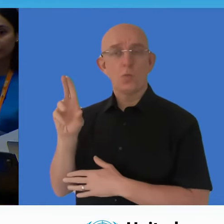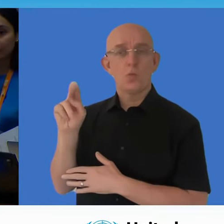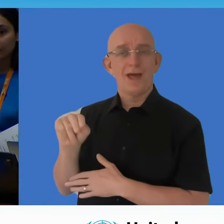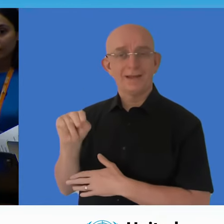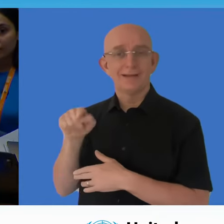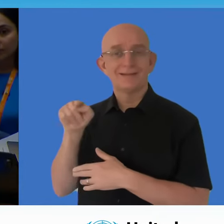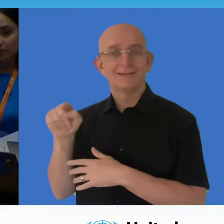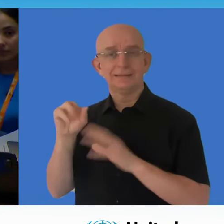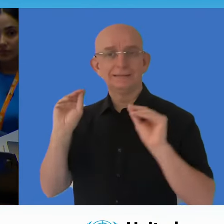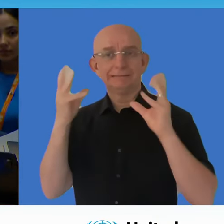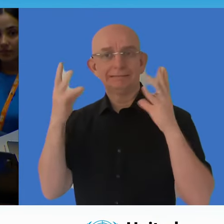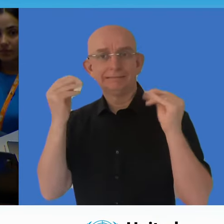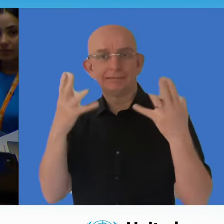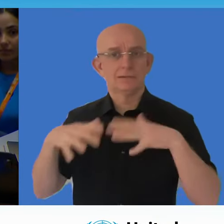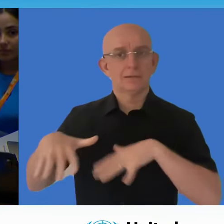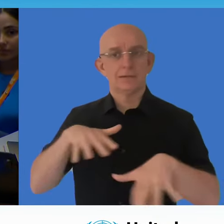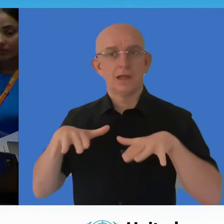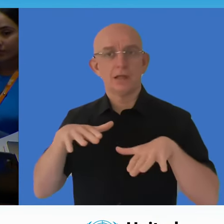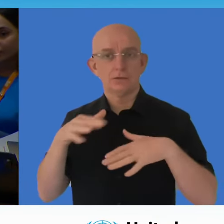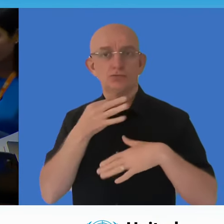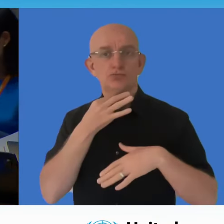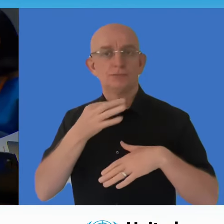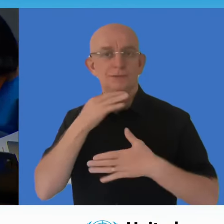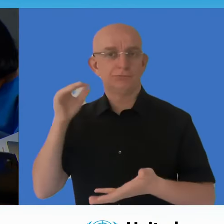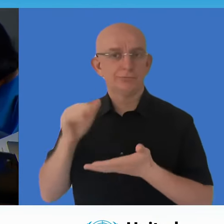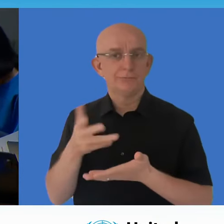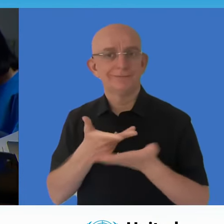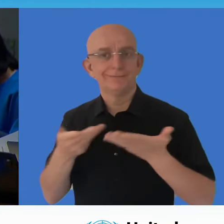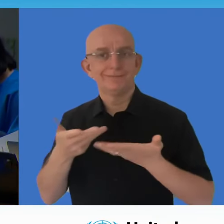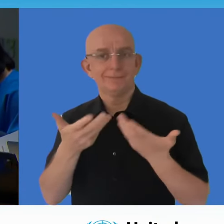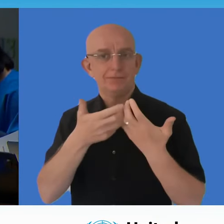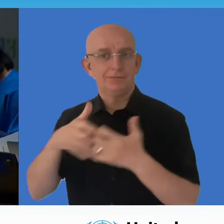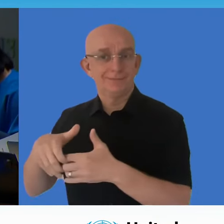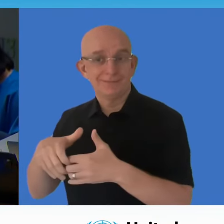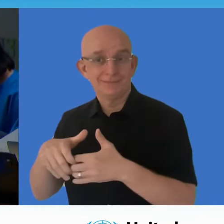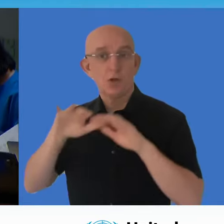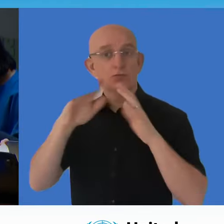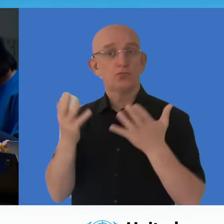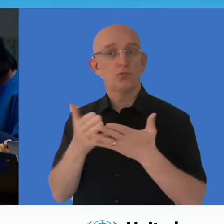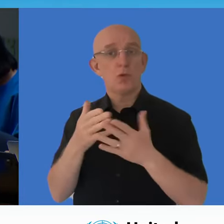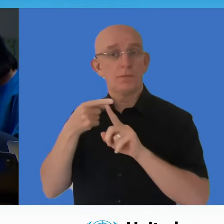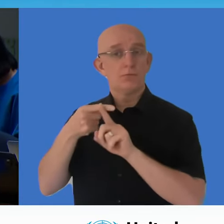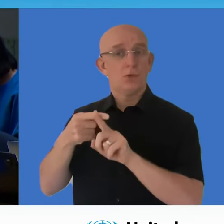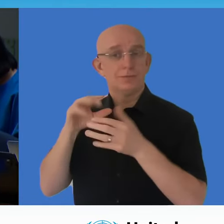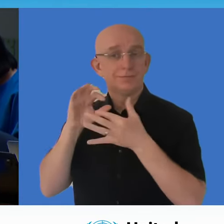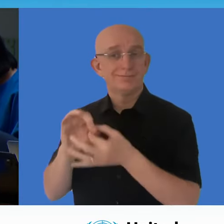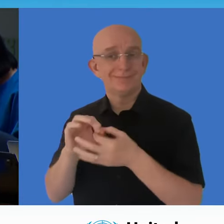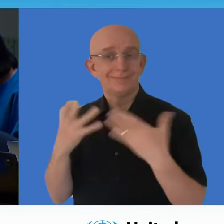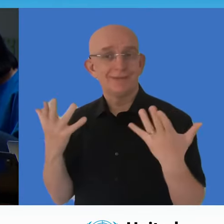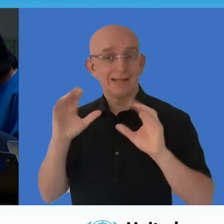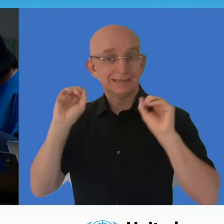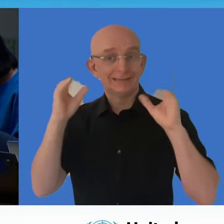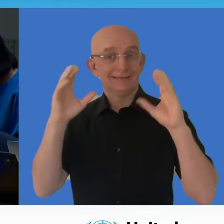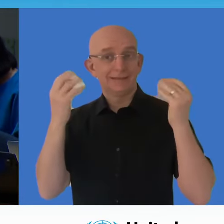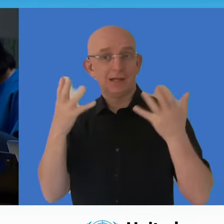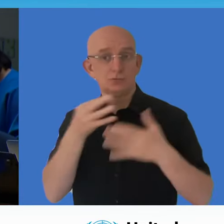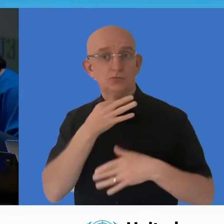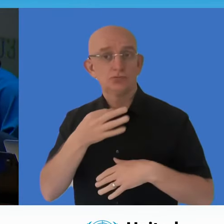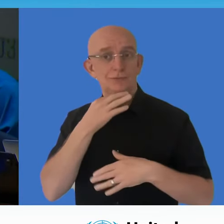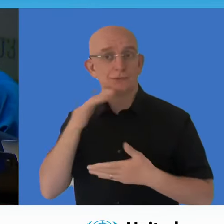Global Focal Point in the Working Group on Disaster Risk Reduction of the Major Group for Children and Youth.